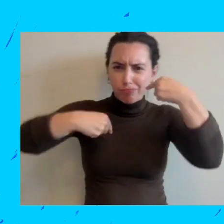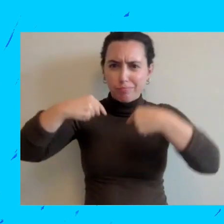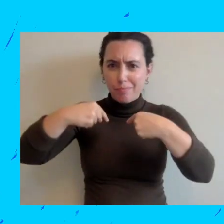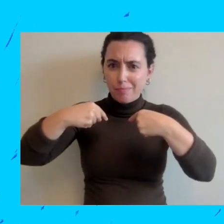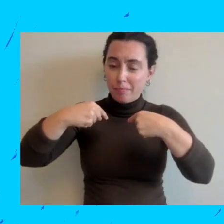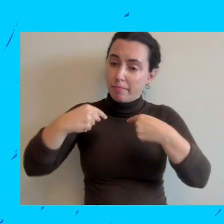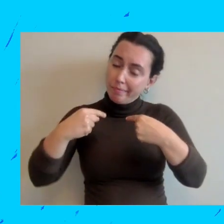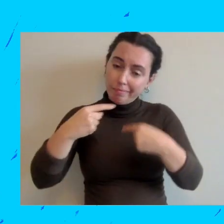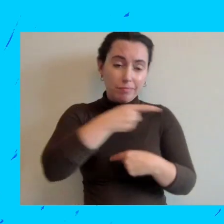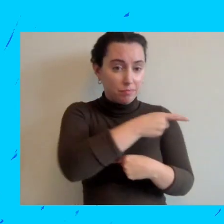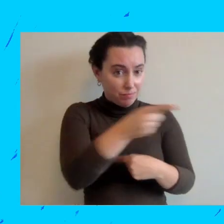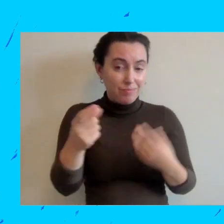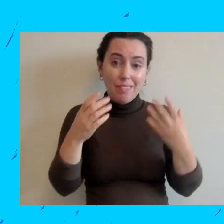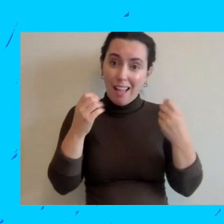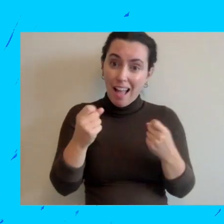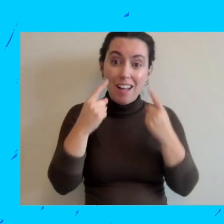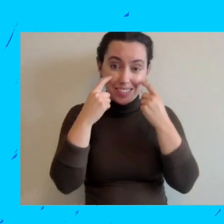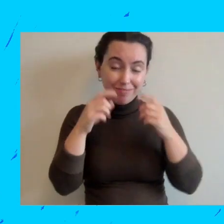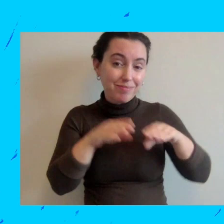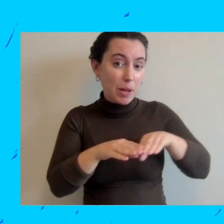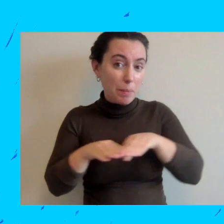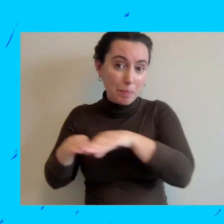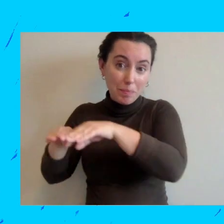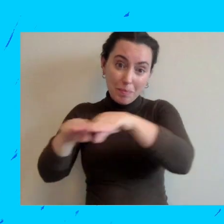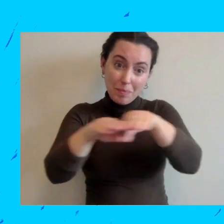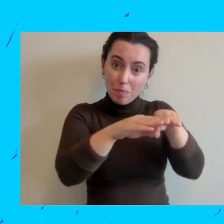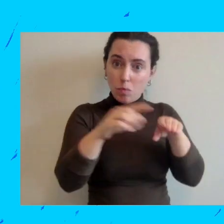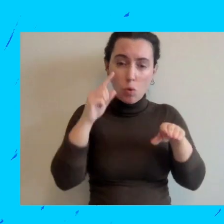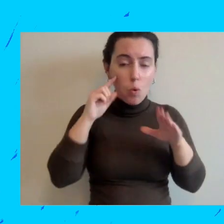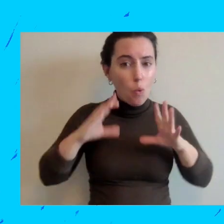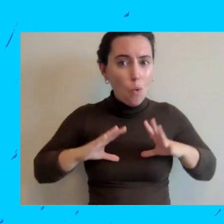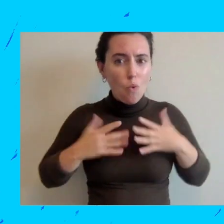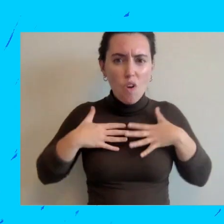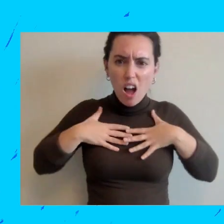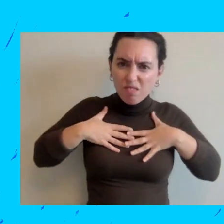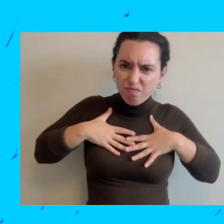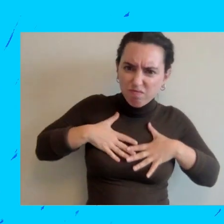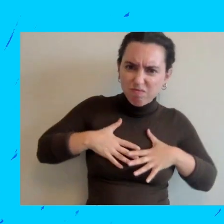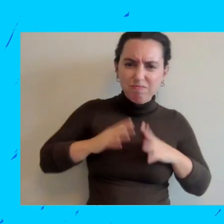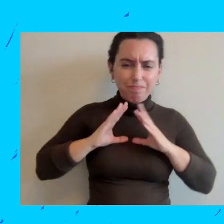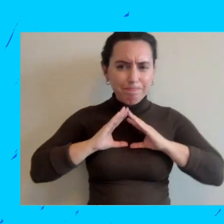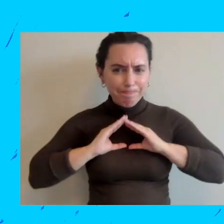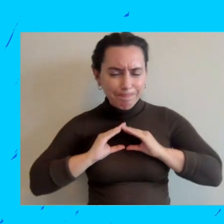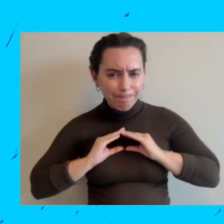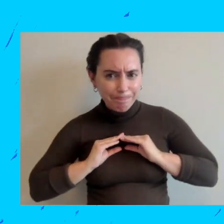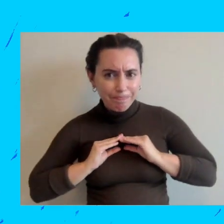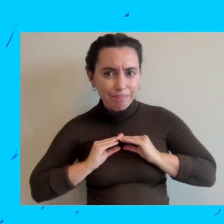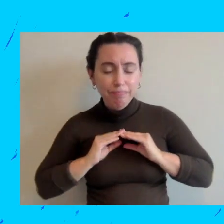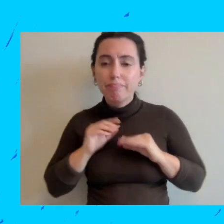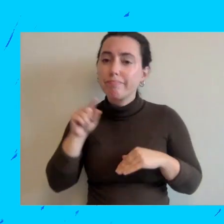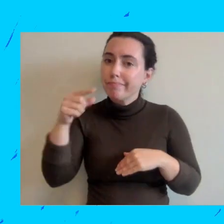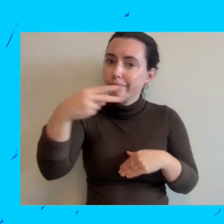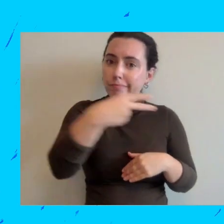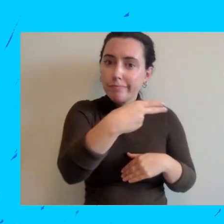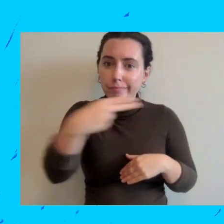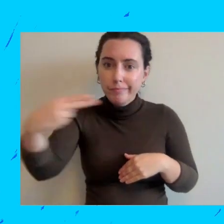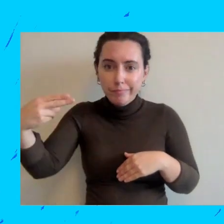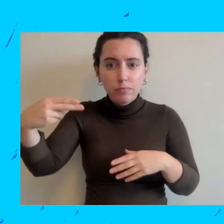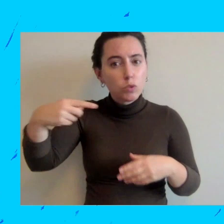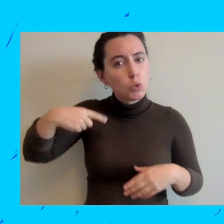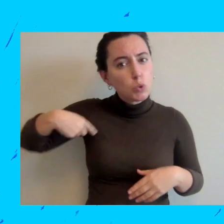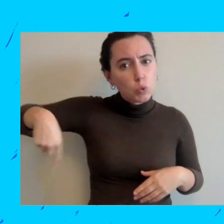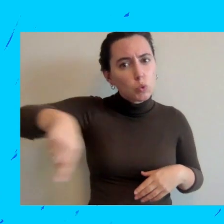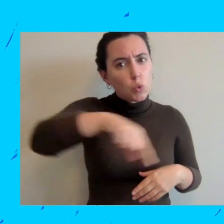on your and our collective lives. This core session might be for you. It's called We Deserve Better,